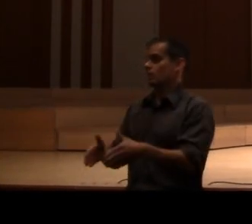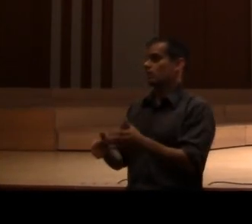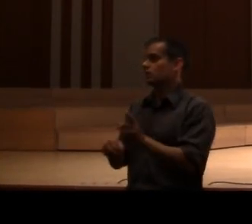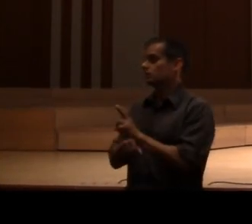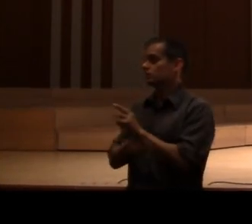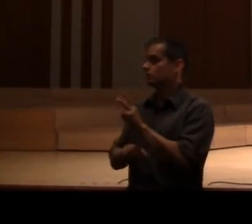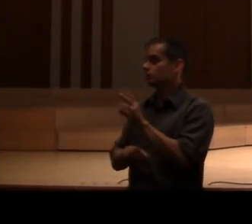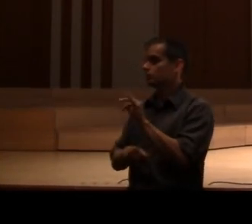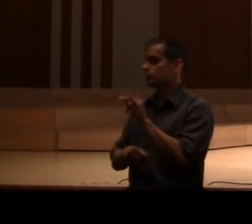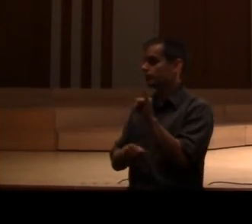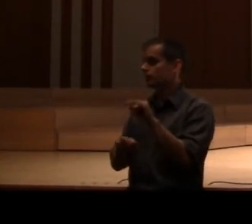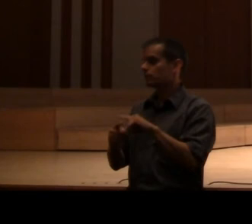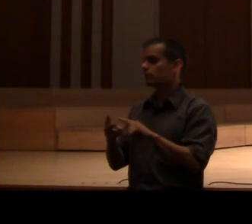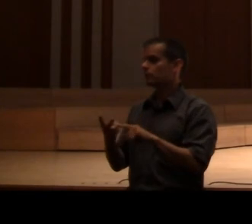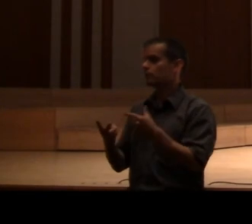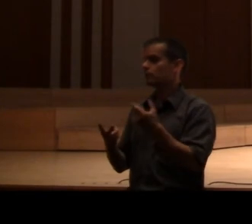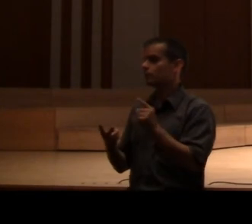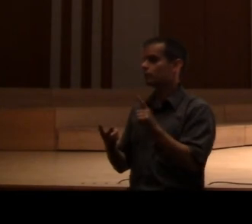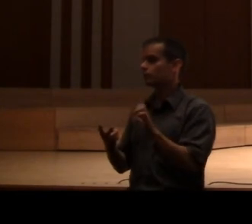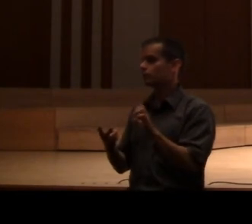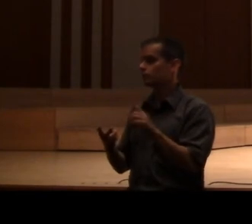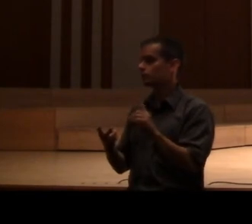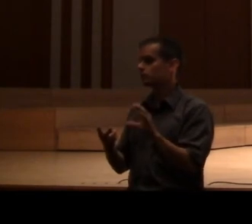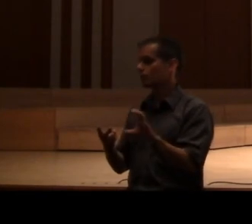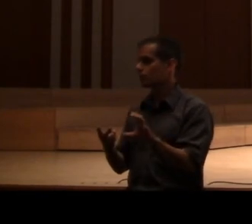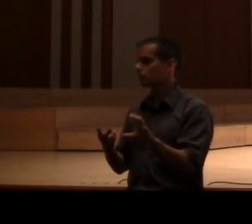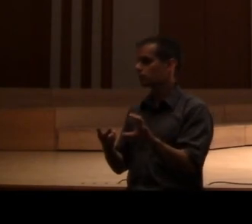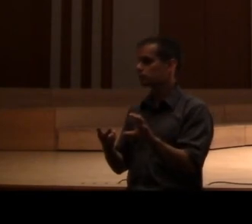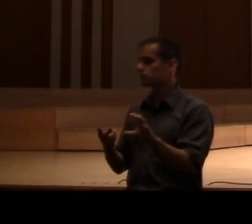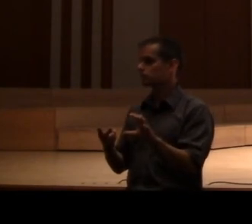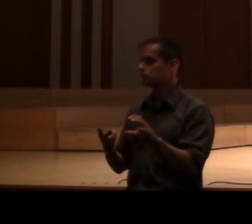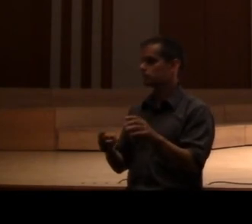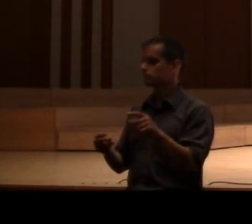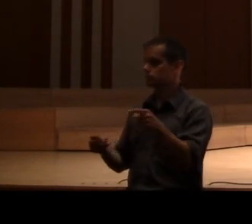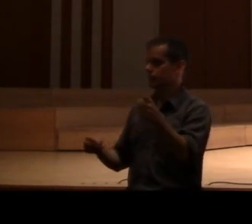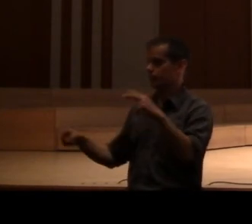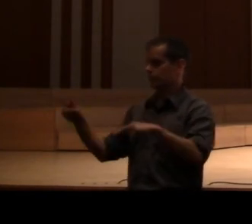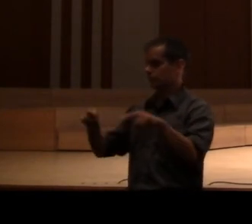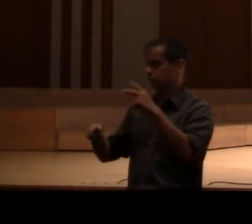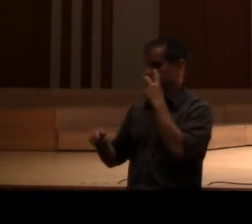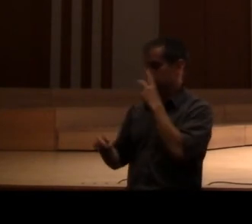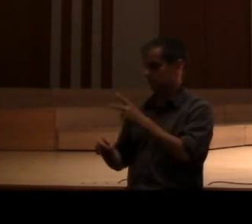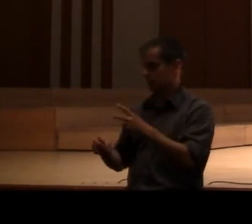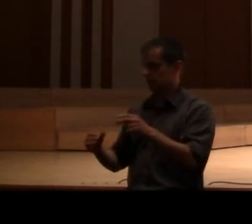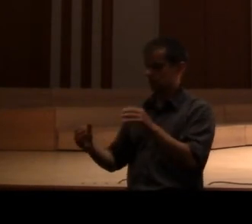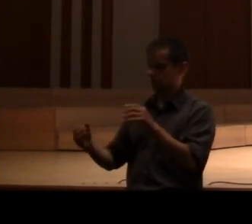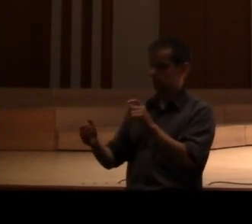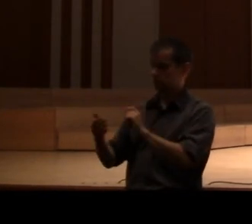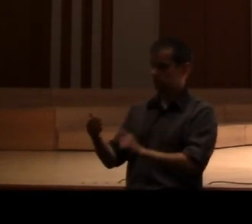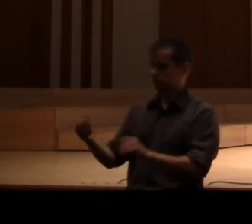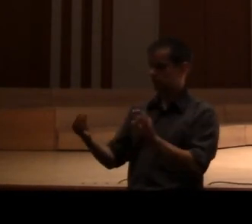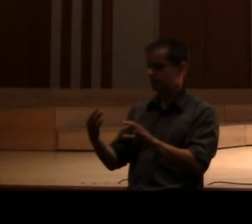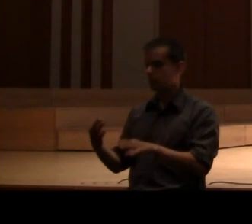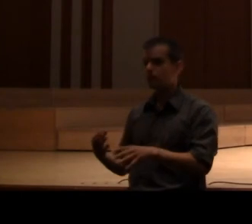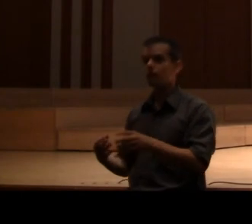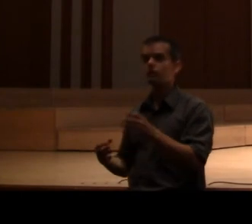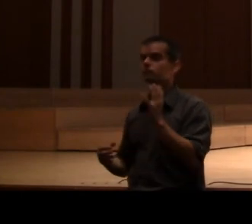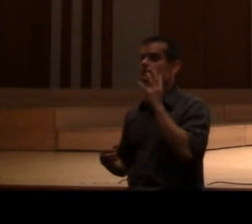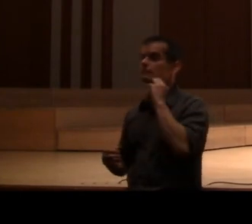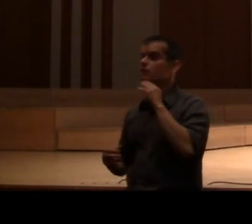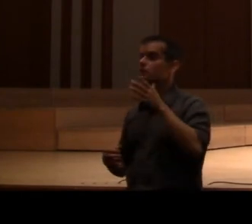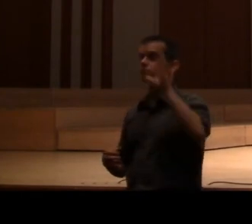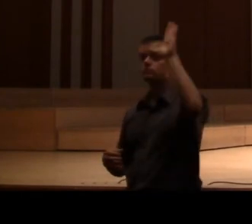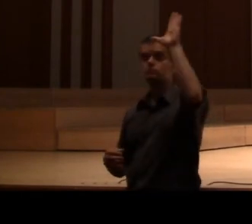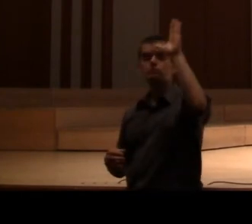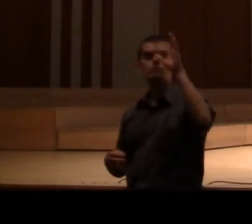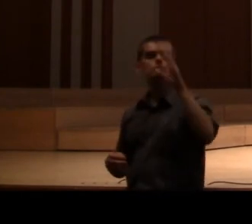use technology to try to facilitate peer-to-peer feedback? Seeing a raised hand. Do you want to elaborate a little bit?